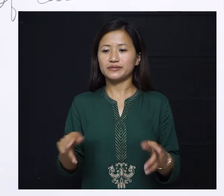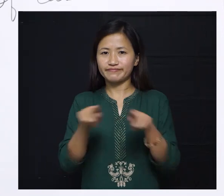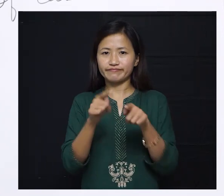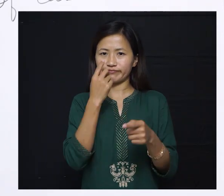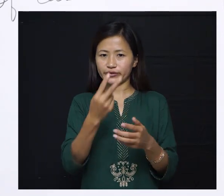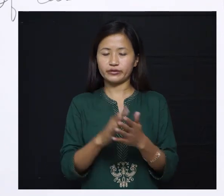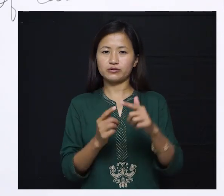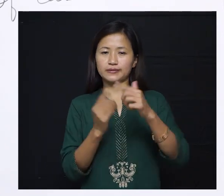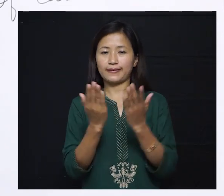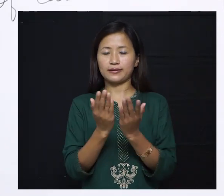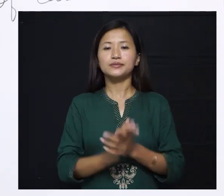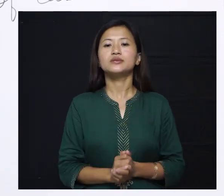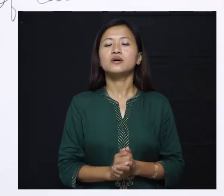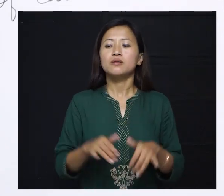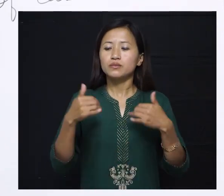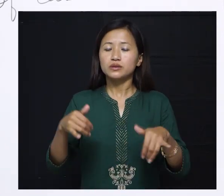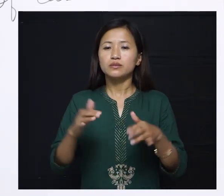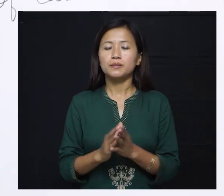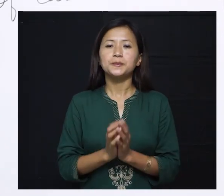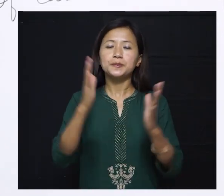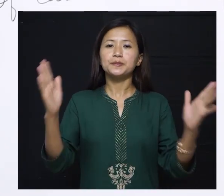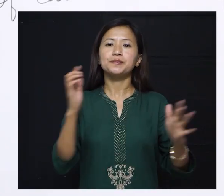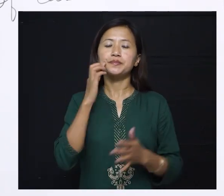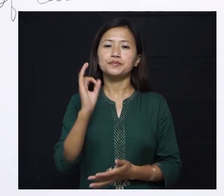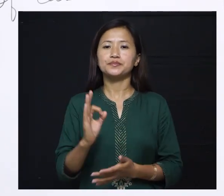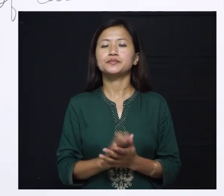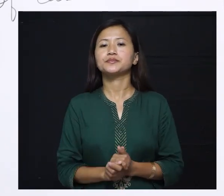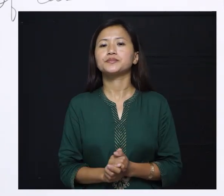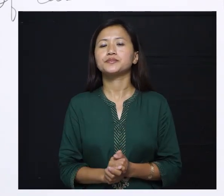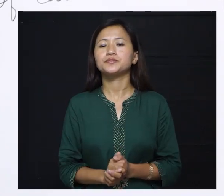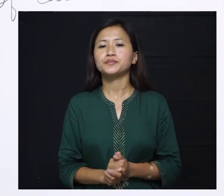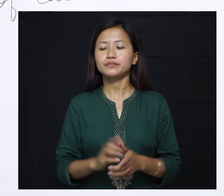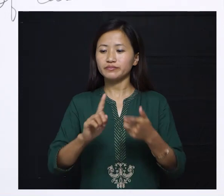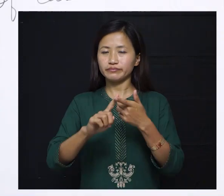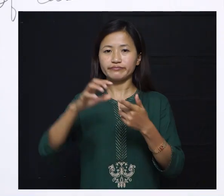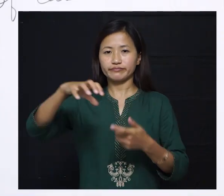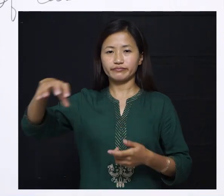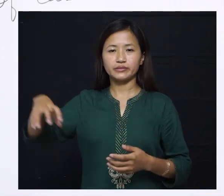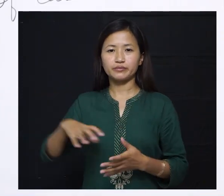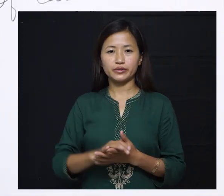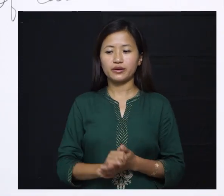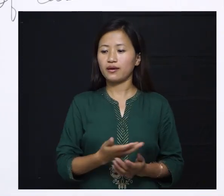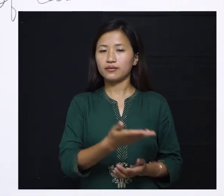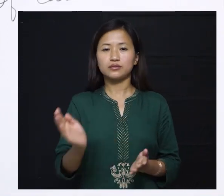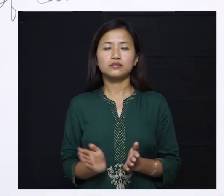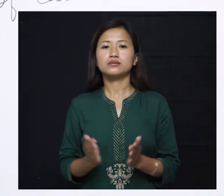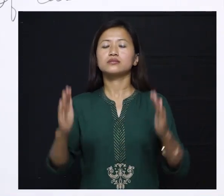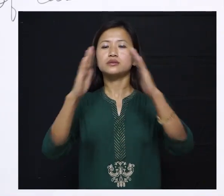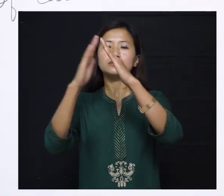So since they were playing more importance in this society, in this empire, they became the